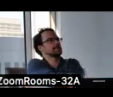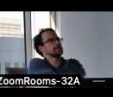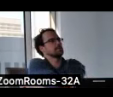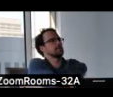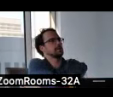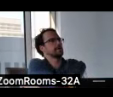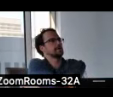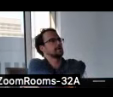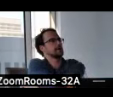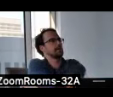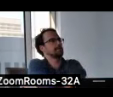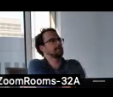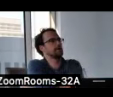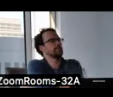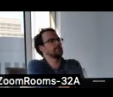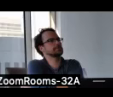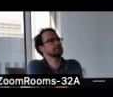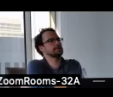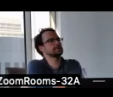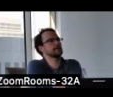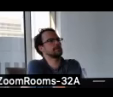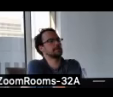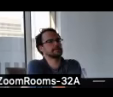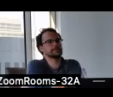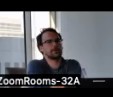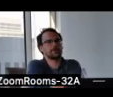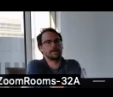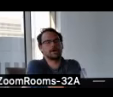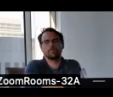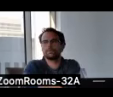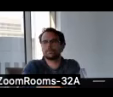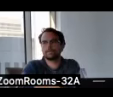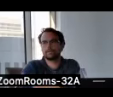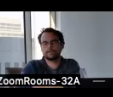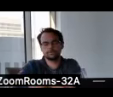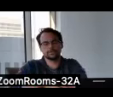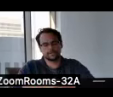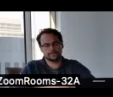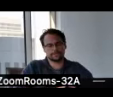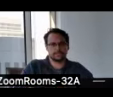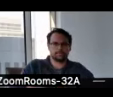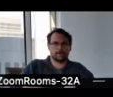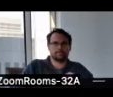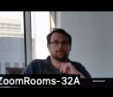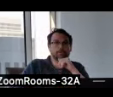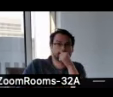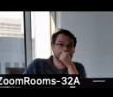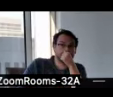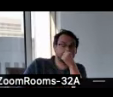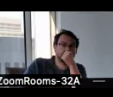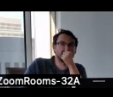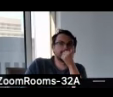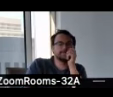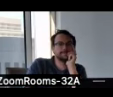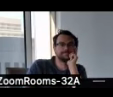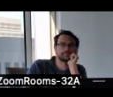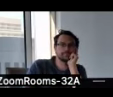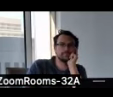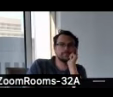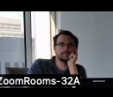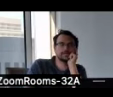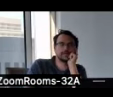kind of depends on where you're coming from. Usually there's someone is starting out with, usually there's an existing nonprofit or an existing